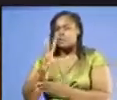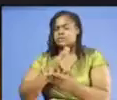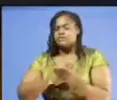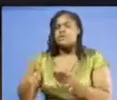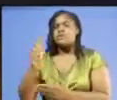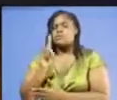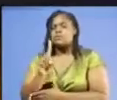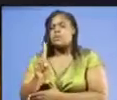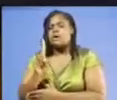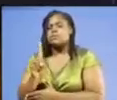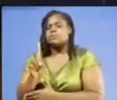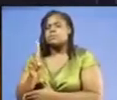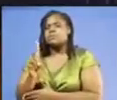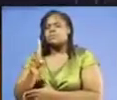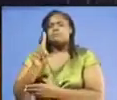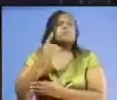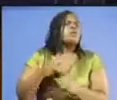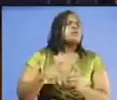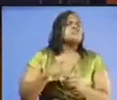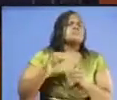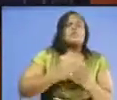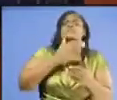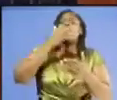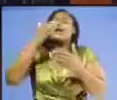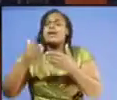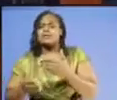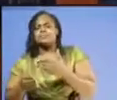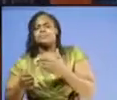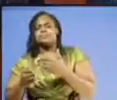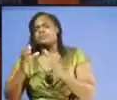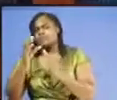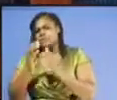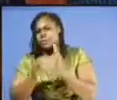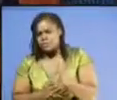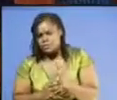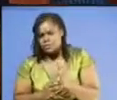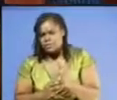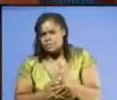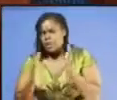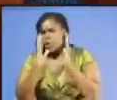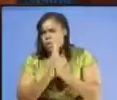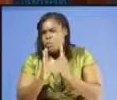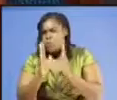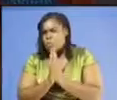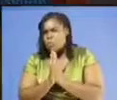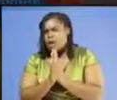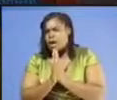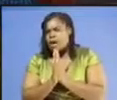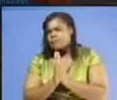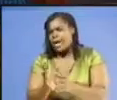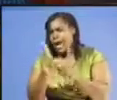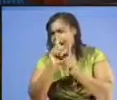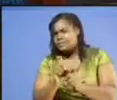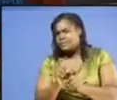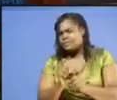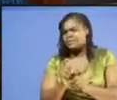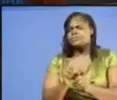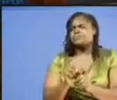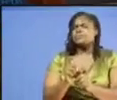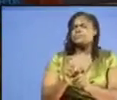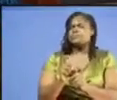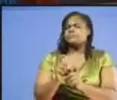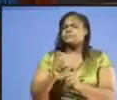the end of the chapter. You ask me, preacher, how can I pick up